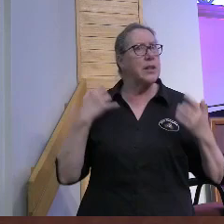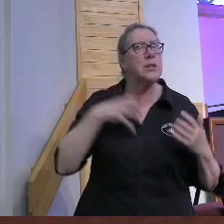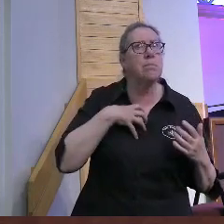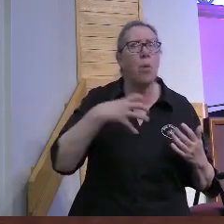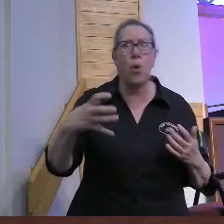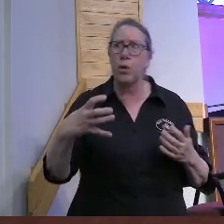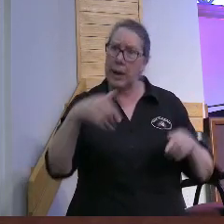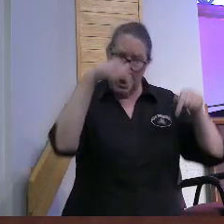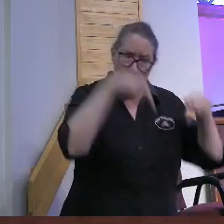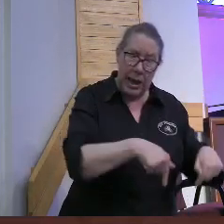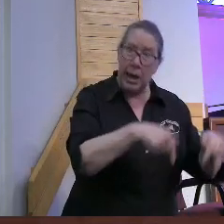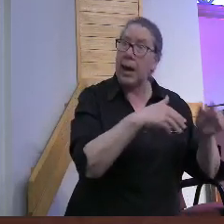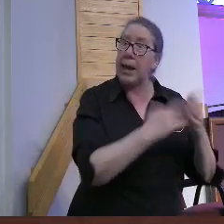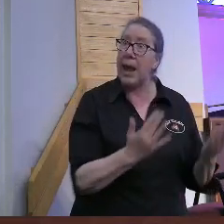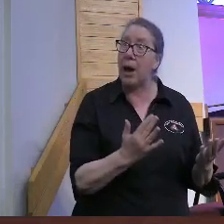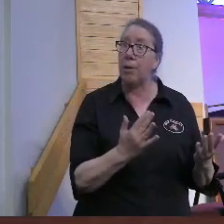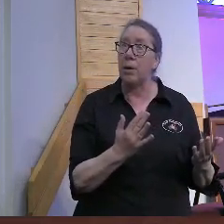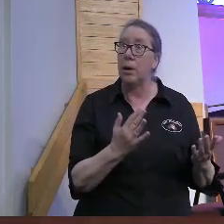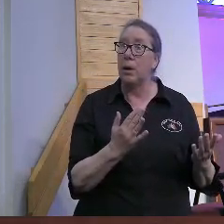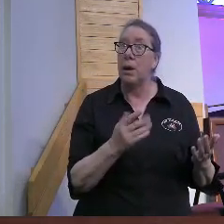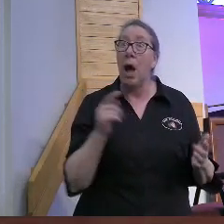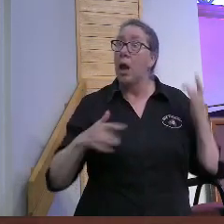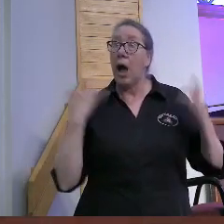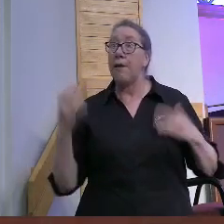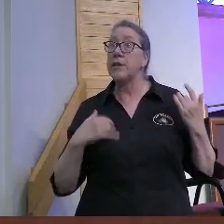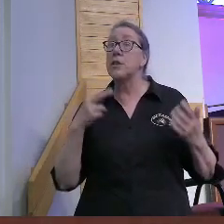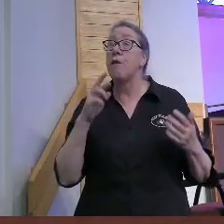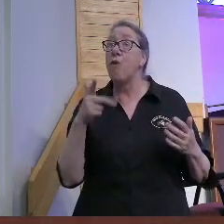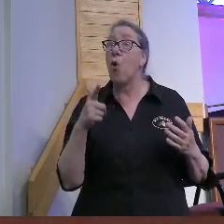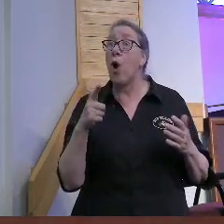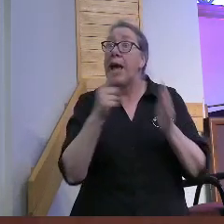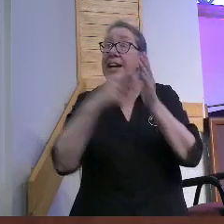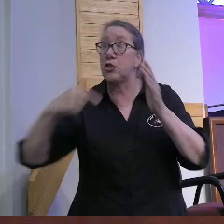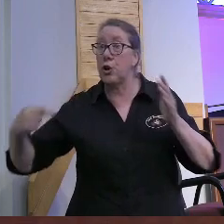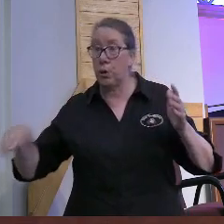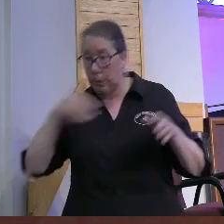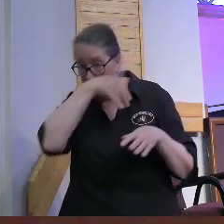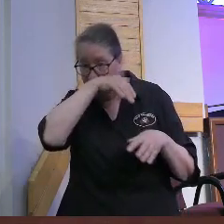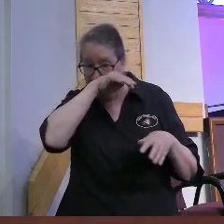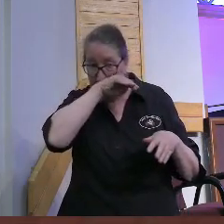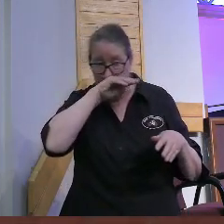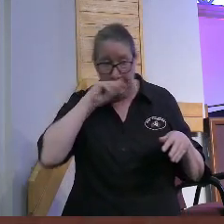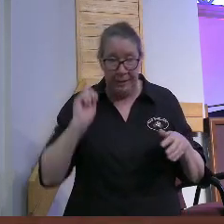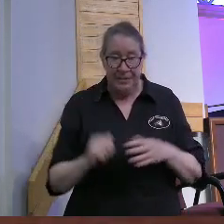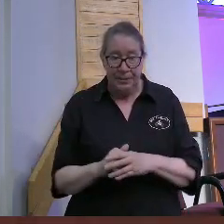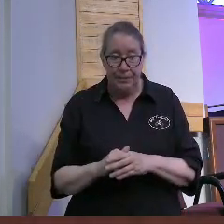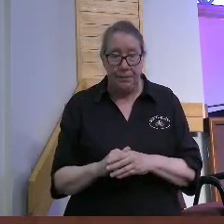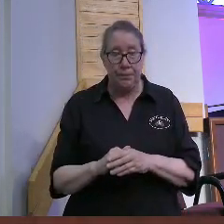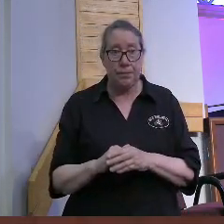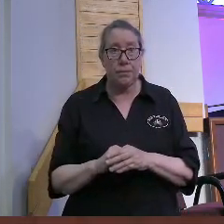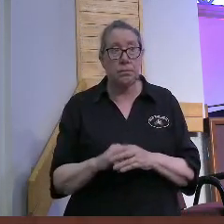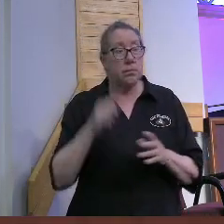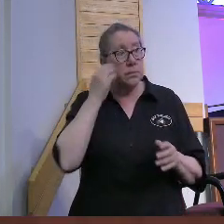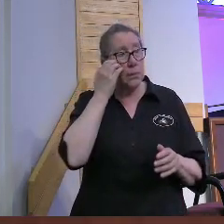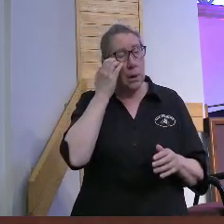here and now. Amen? And that's why when I talked the other day about Pastor Anthony Mangan, he's got a 96-year-old mother